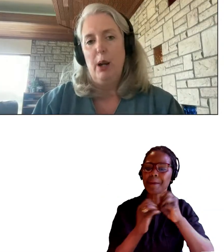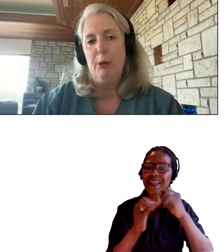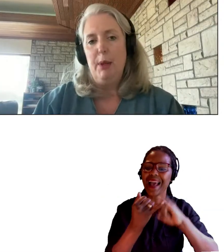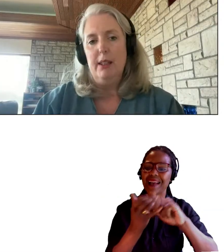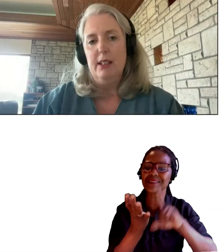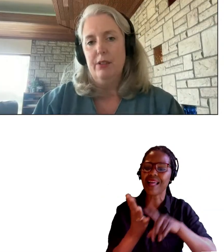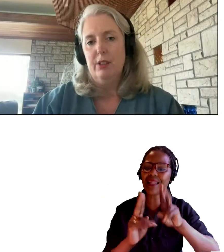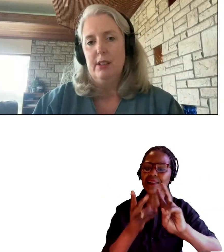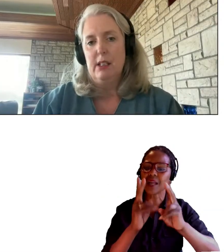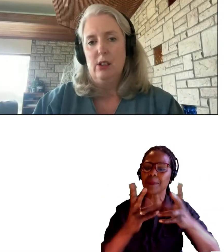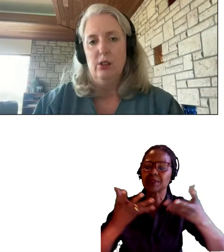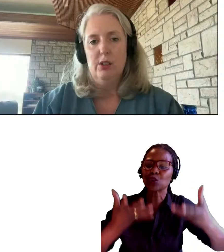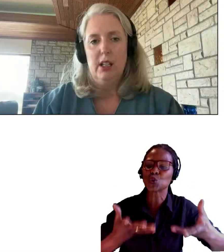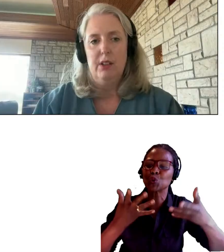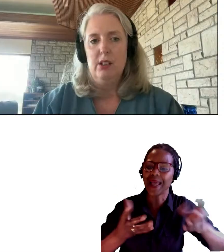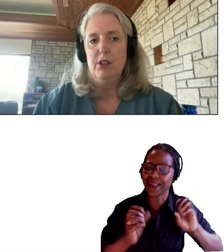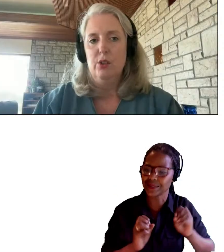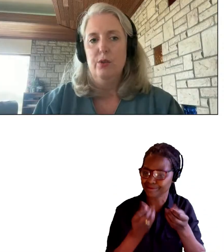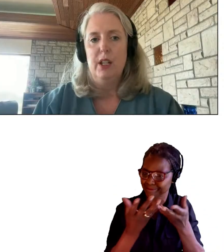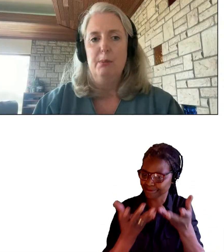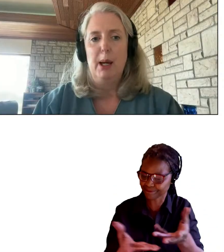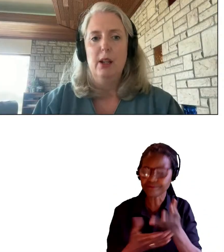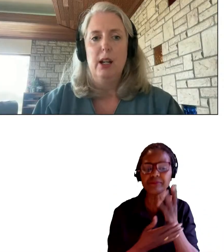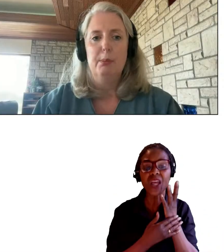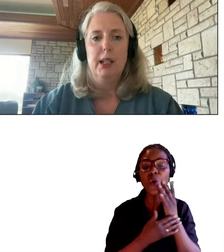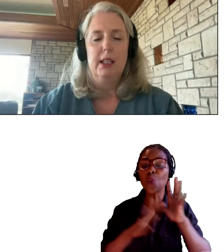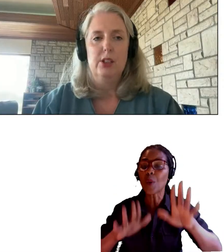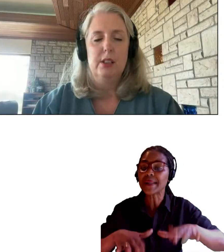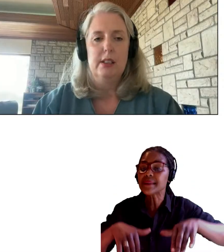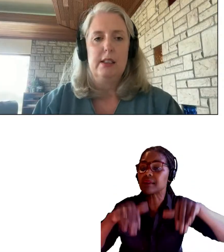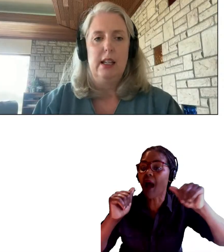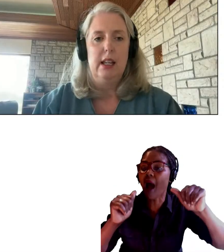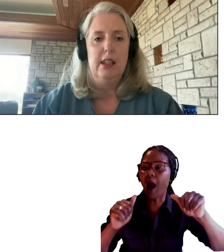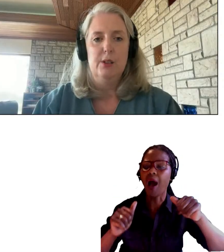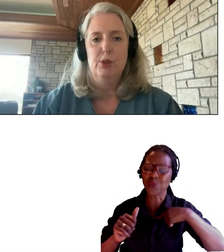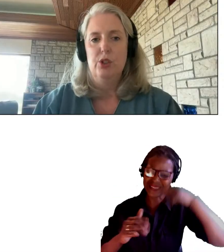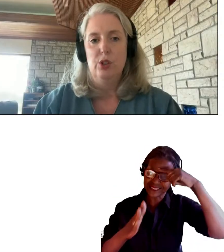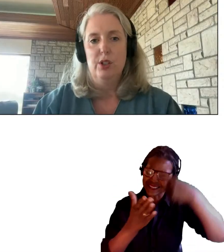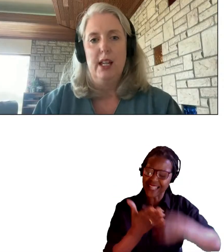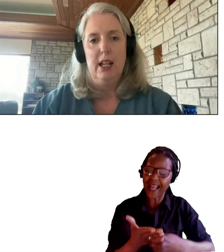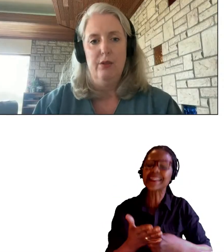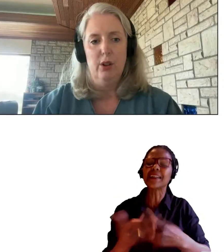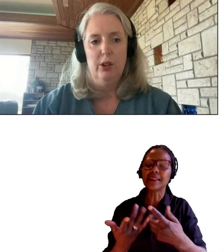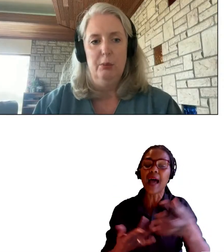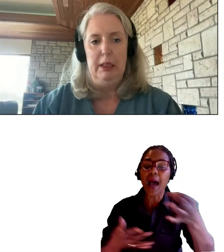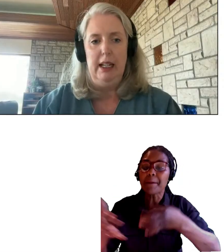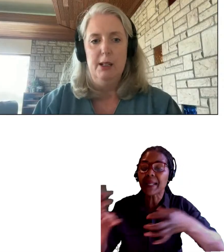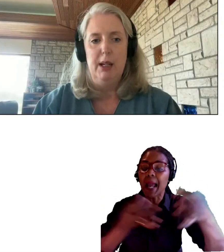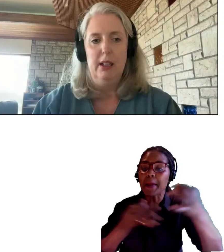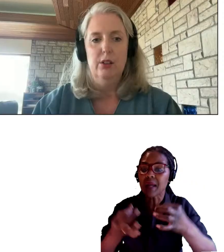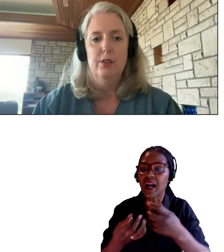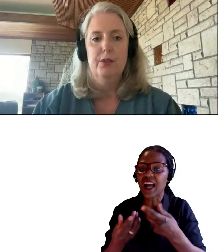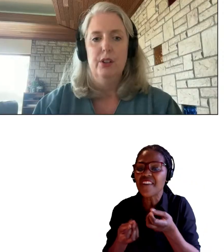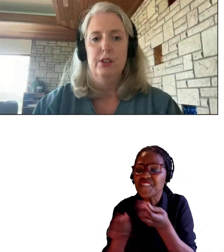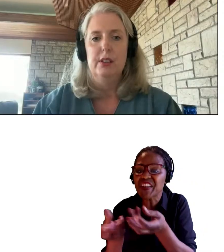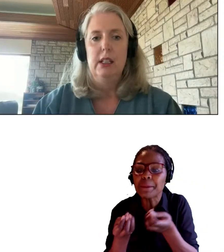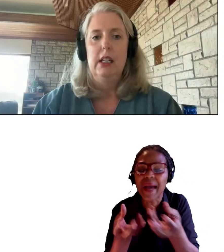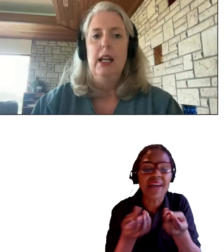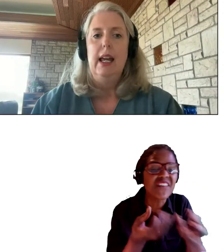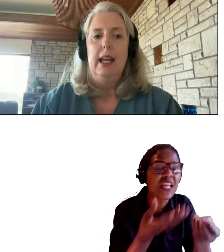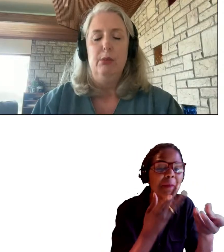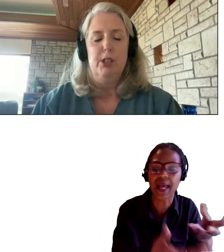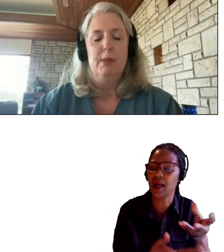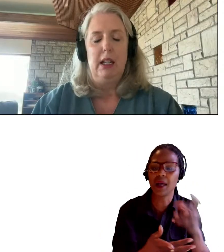funding programme, we made the difficult decision not to give individual feedback on applications. This was due to the high volume and high demand on the